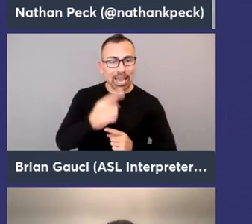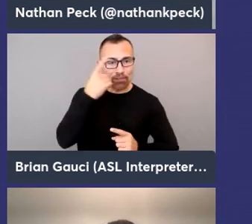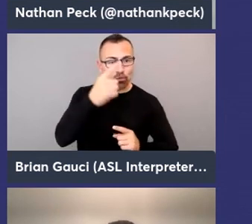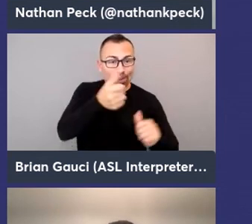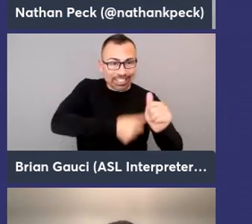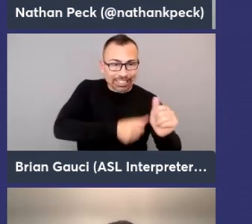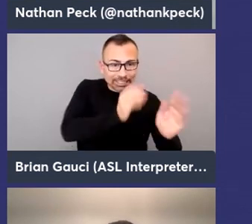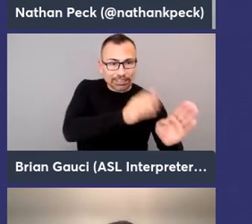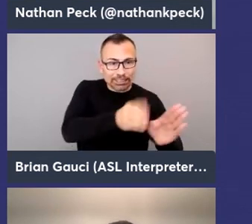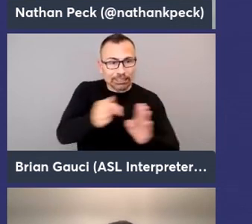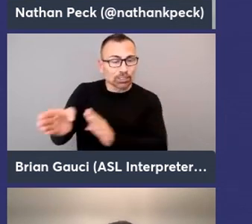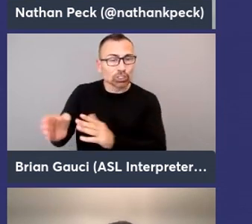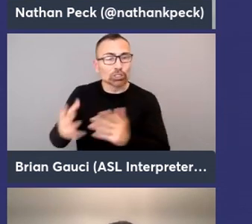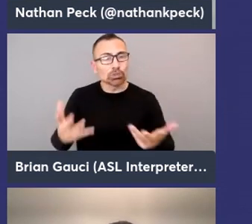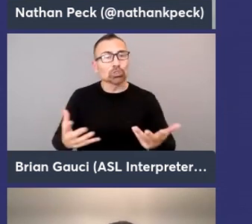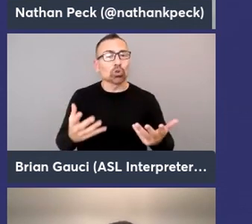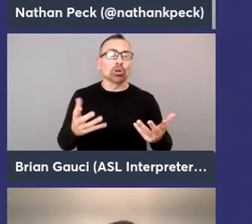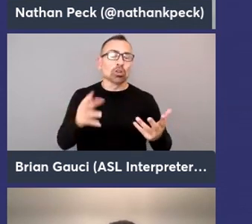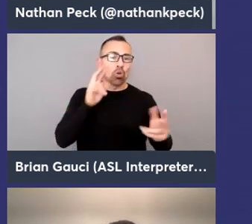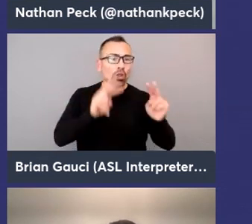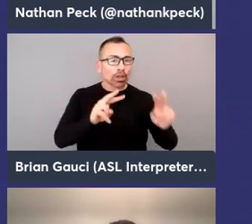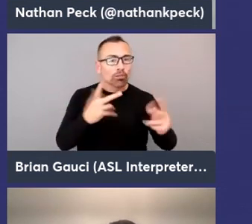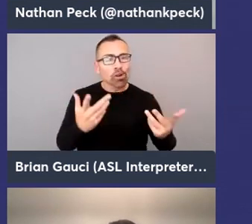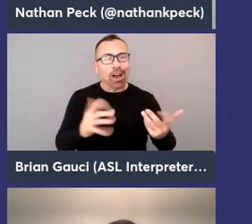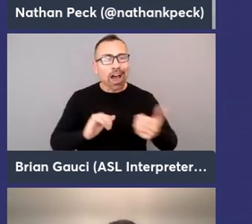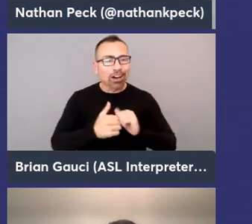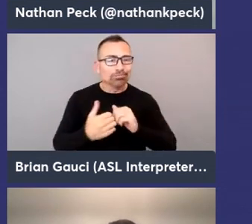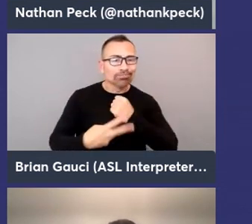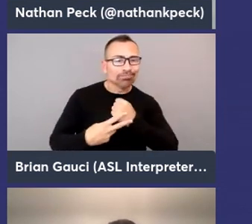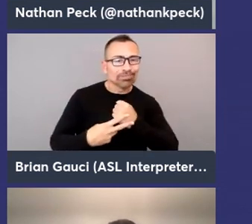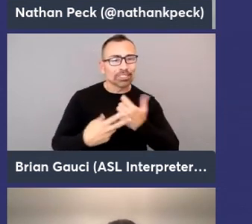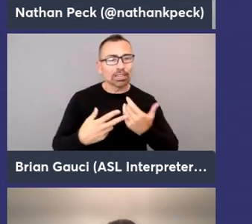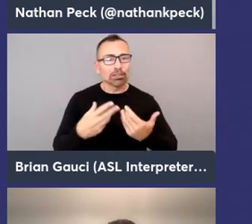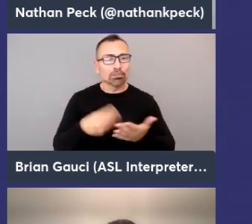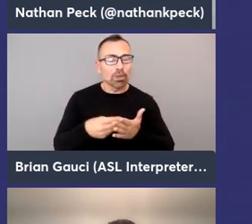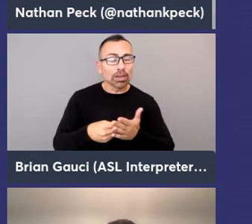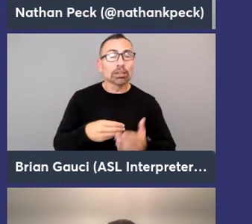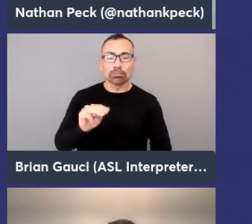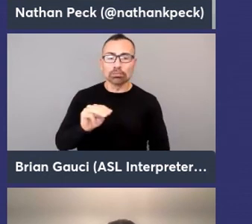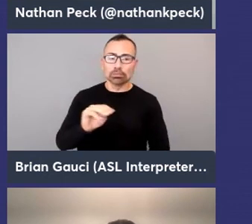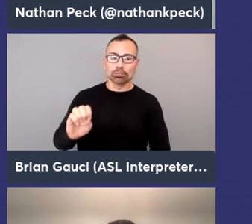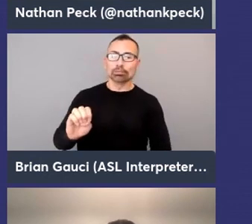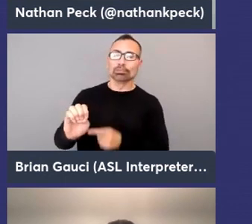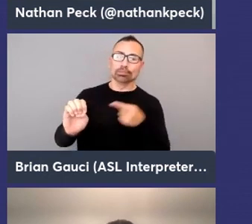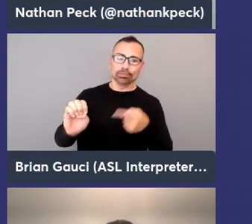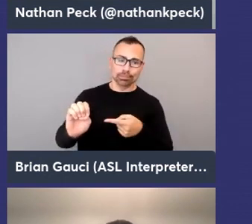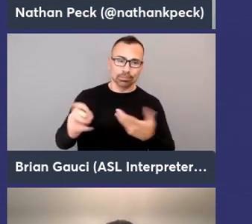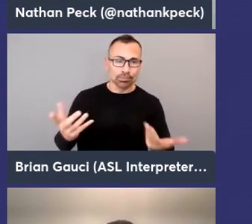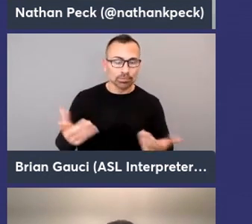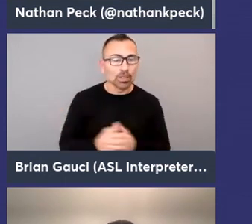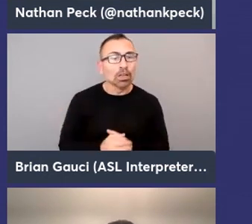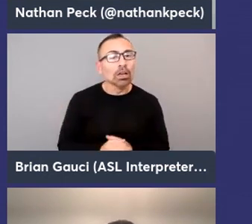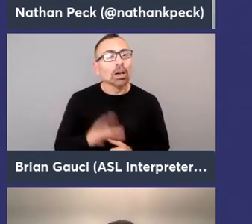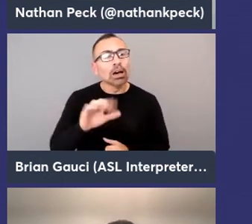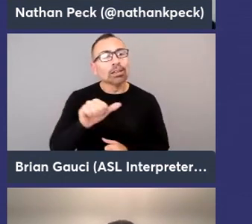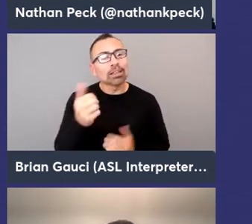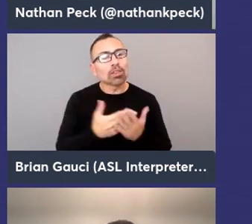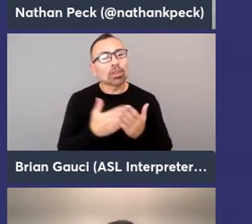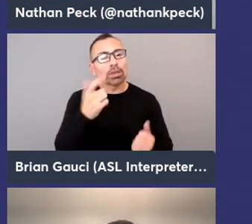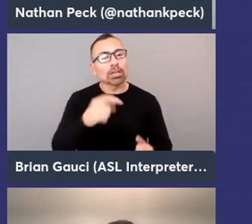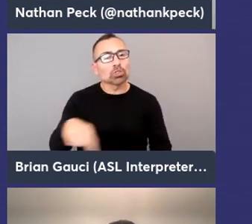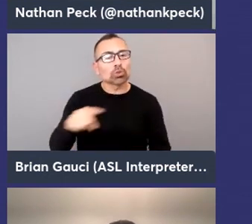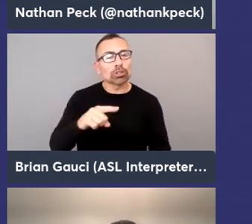that. MME is the way to go. And another interesting thing, since we're using Triton, is you could